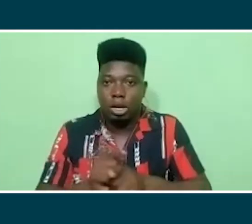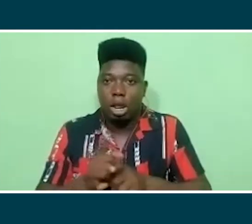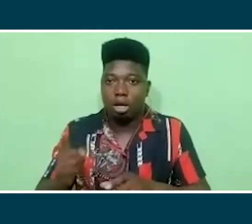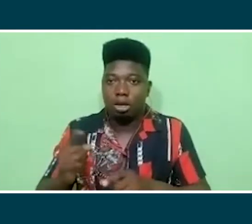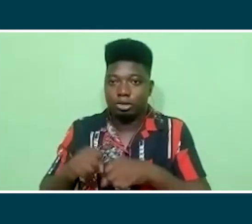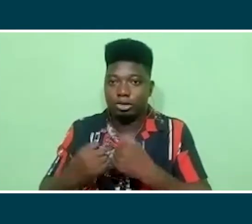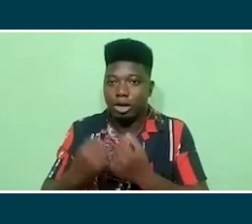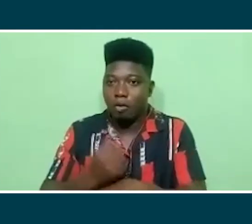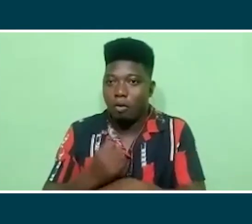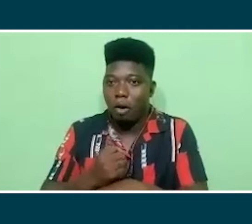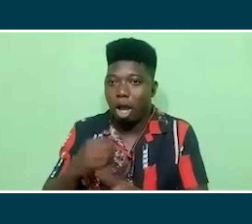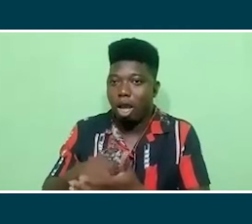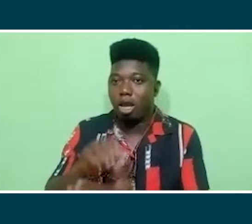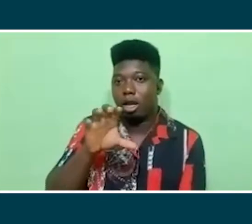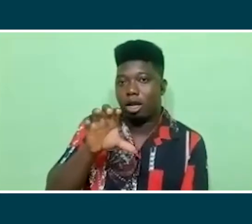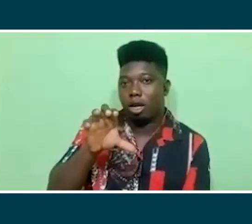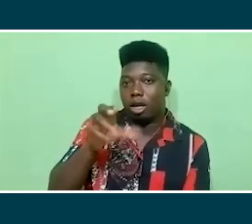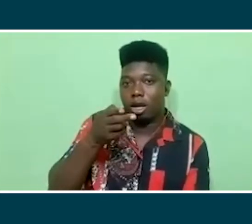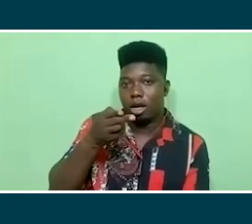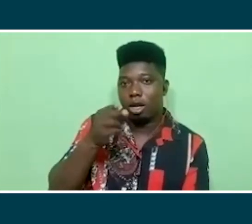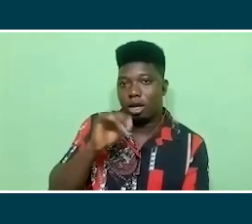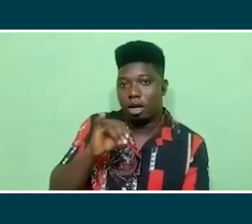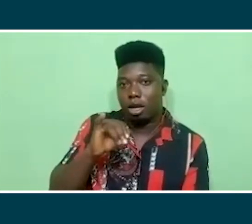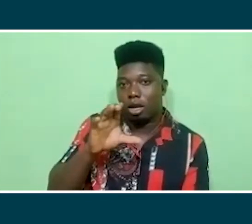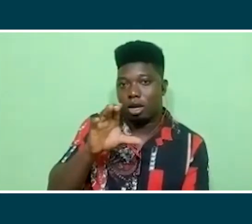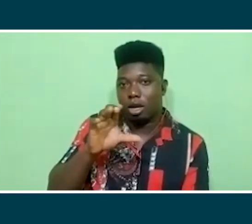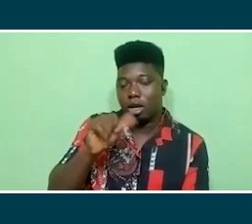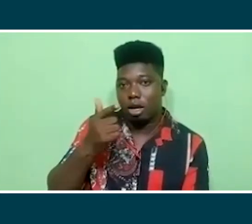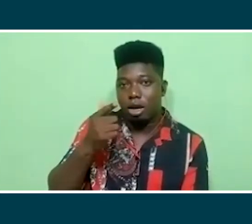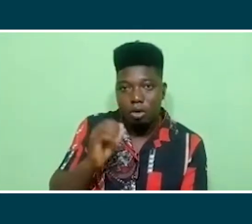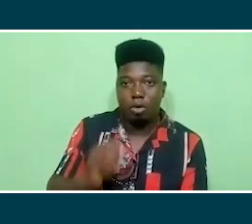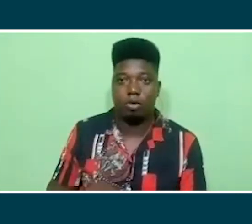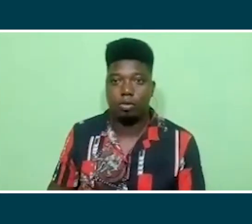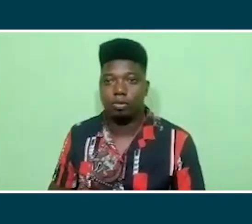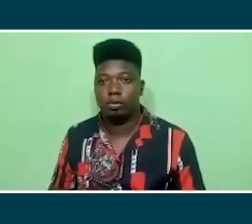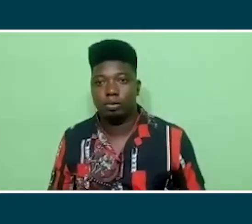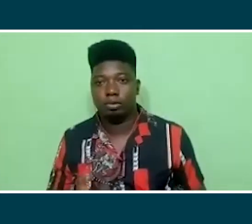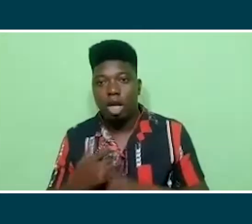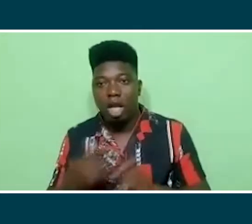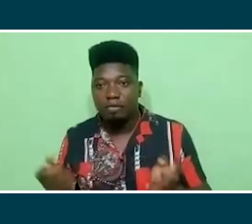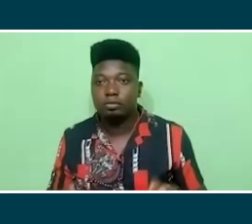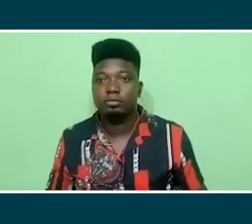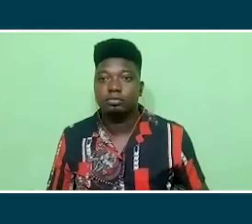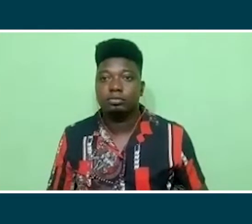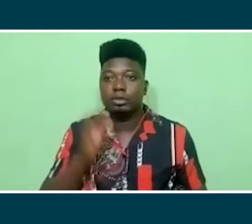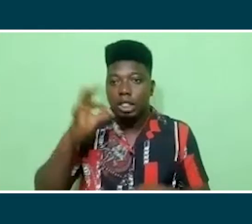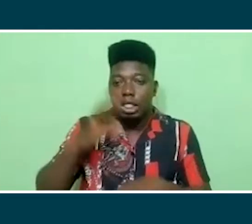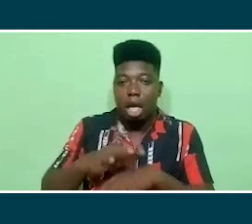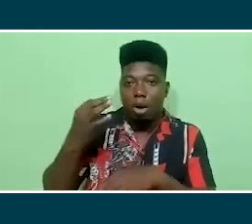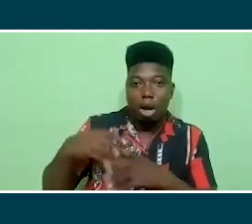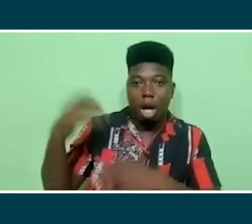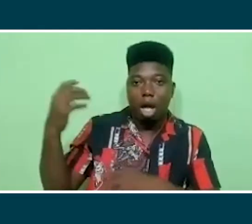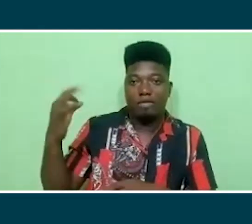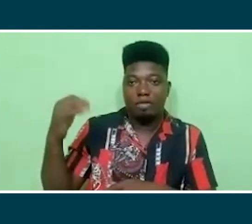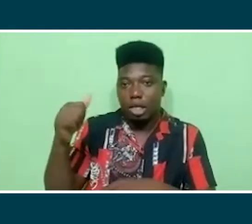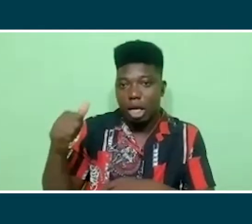A white student would say something racist and harmful, and 9 times out of 10, it's a Black classmate that's calling them out or saying